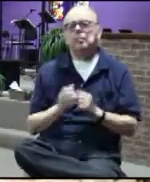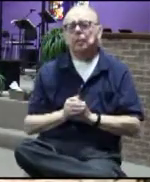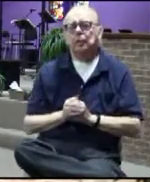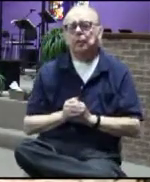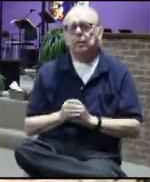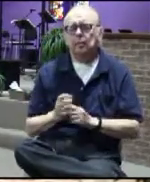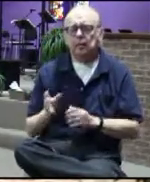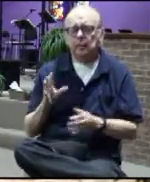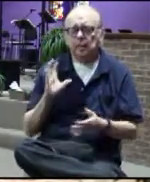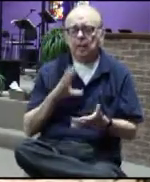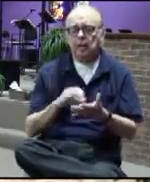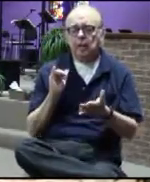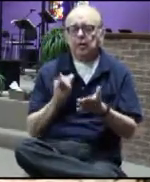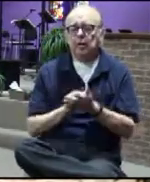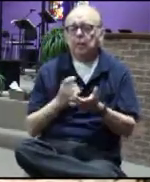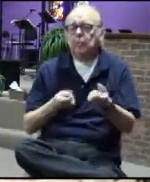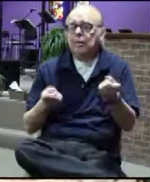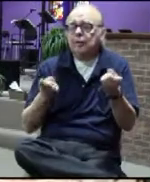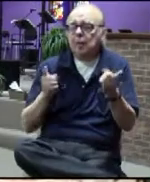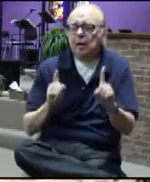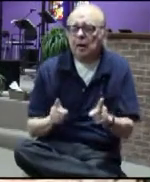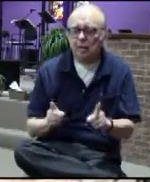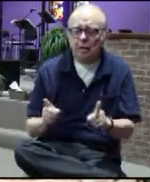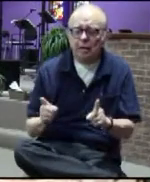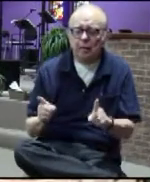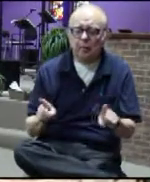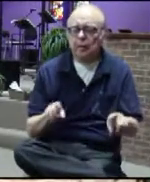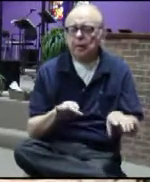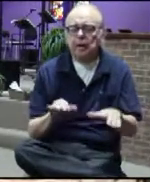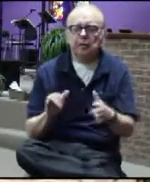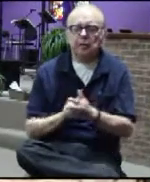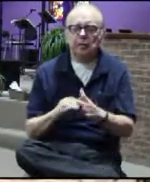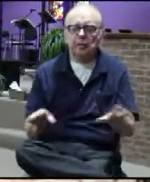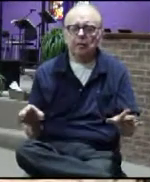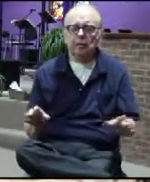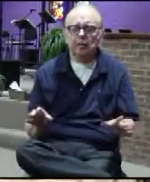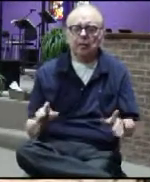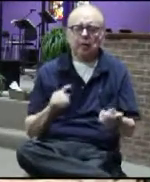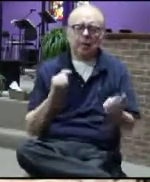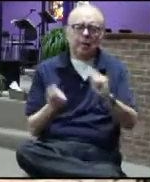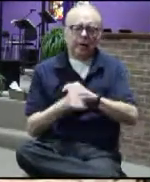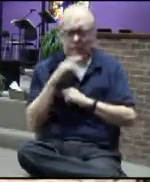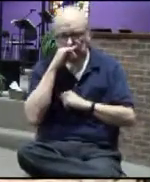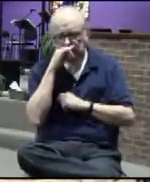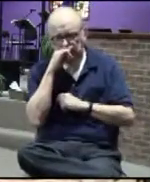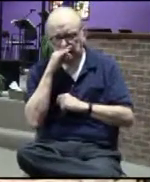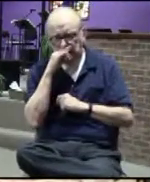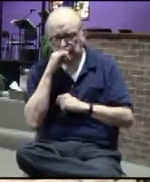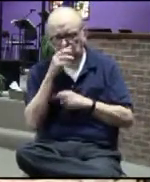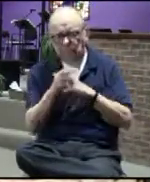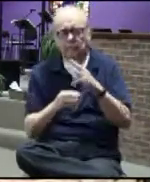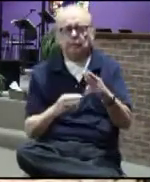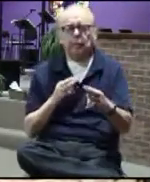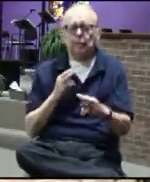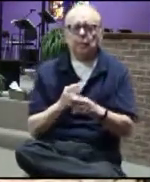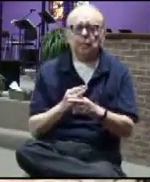And it finds out that what's happening is, when they do this, it's transforming the kids' world.